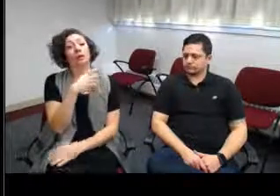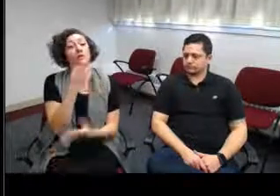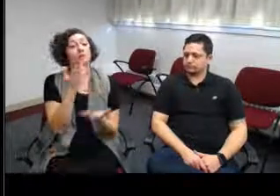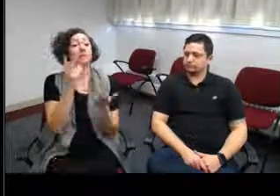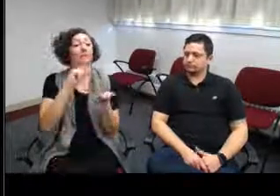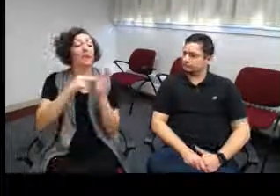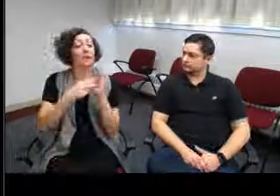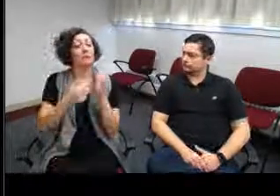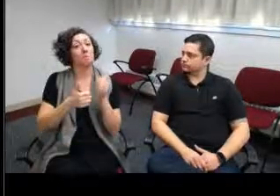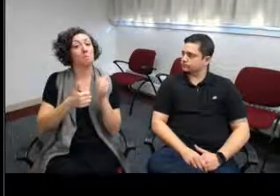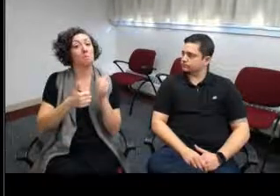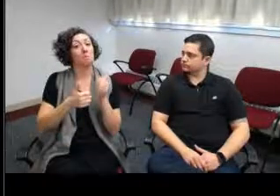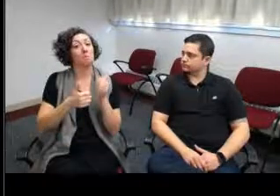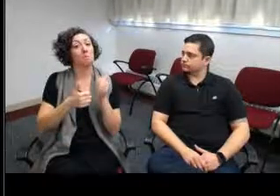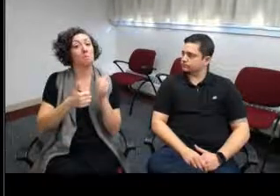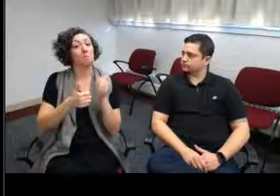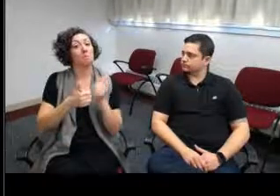very few.